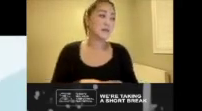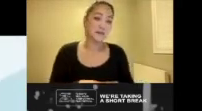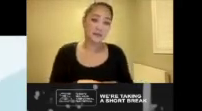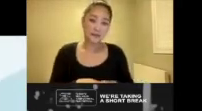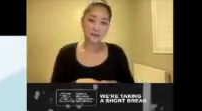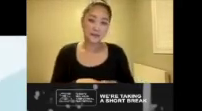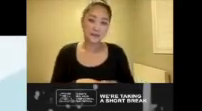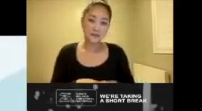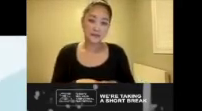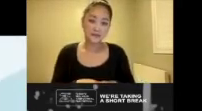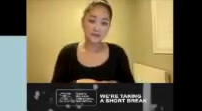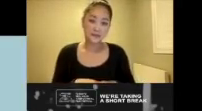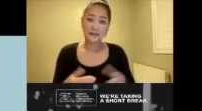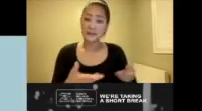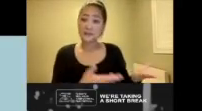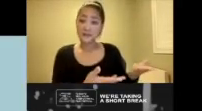Please, Baba.